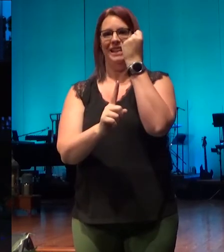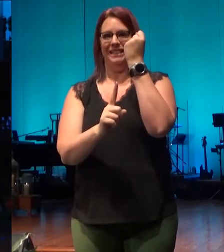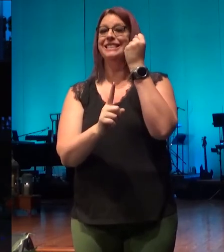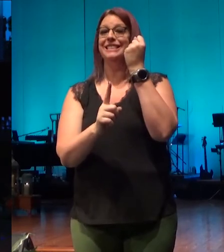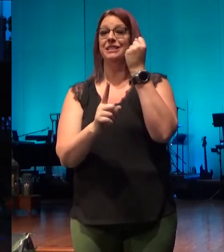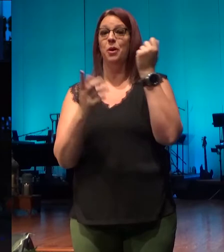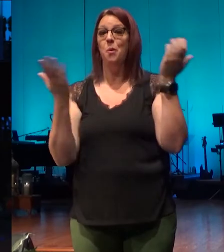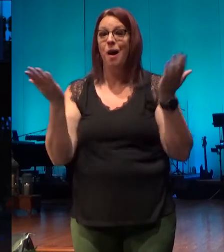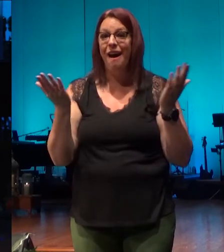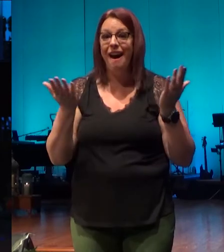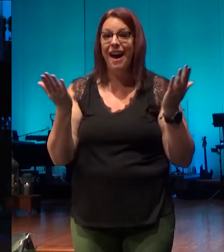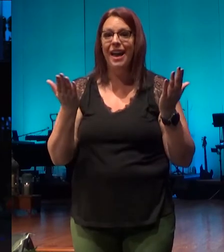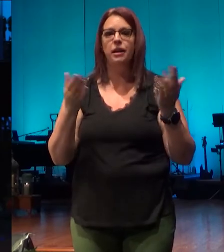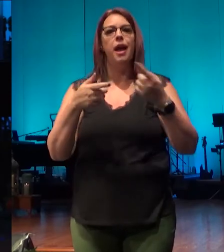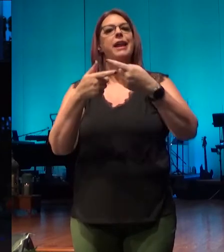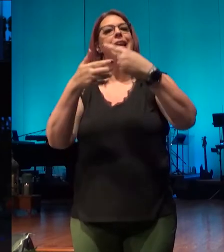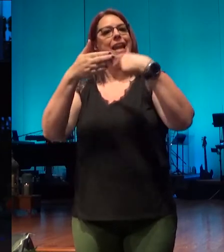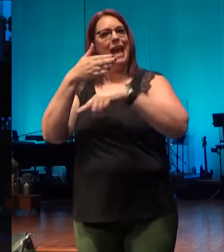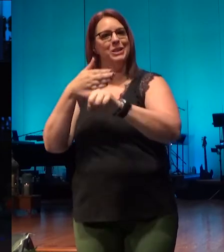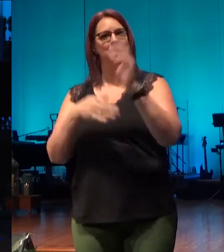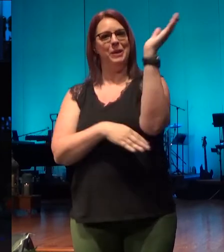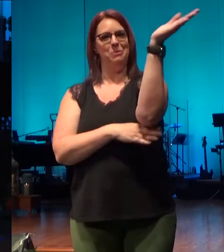Sunday."